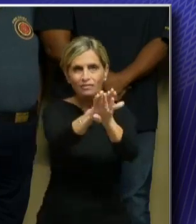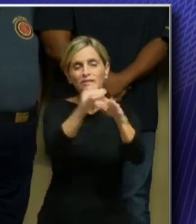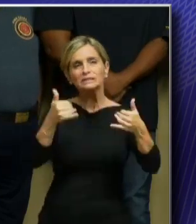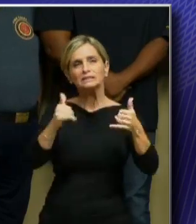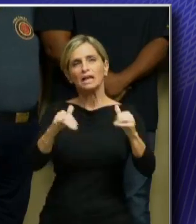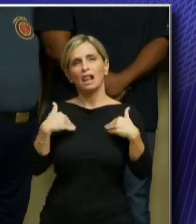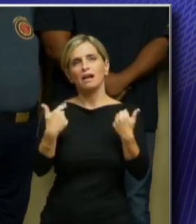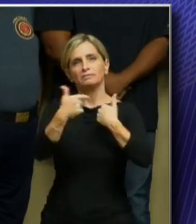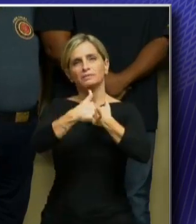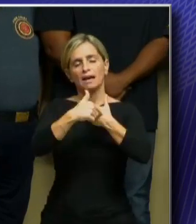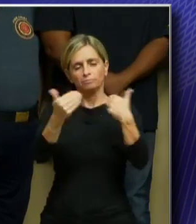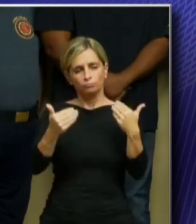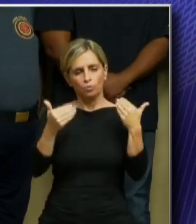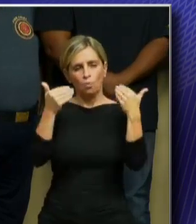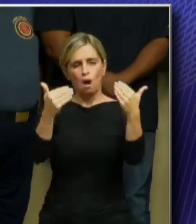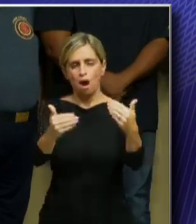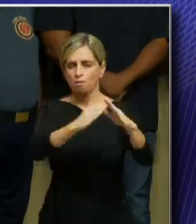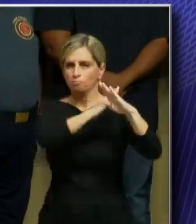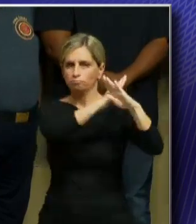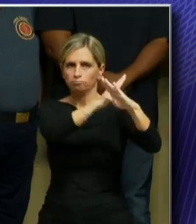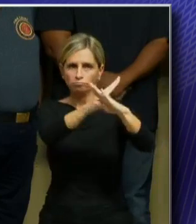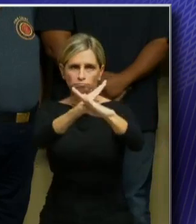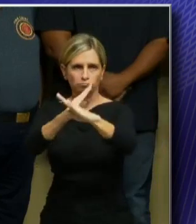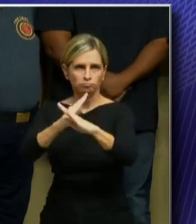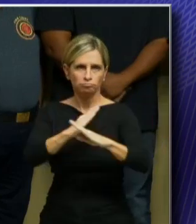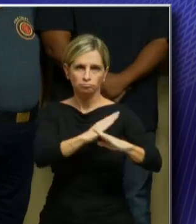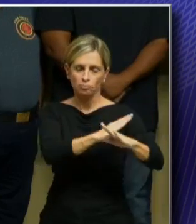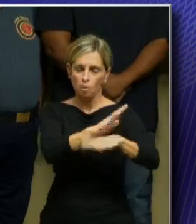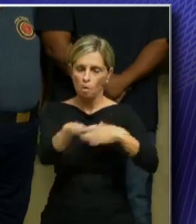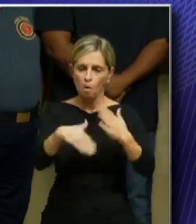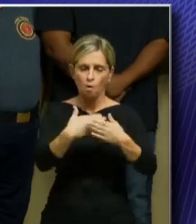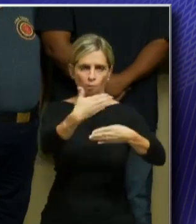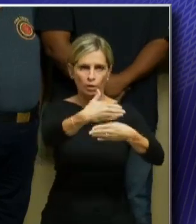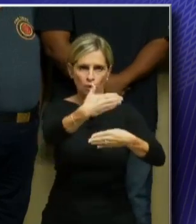we encourage you to take all protective measures at your home.